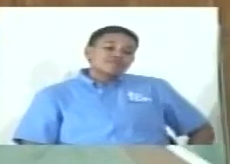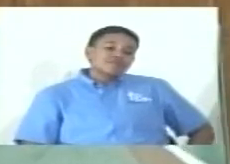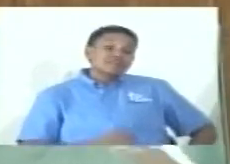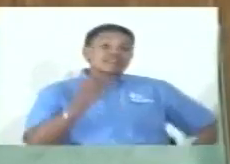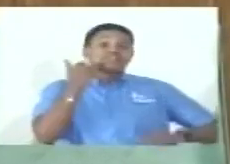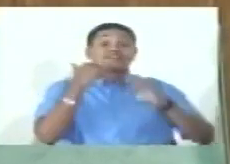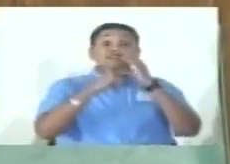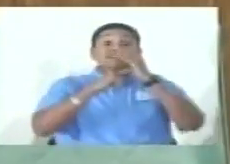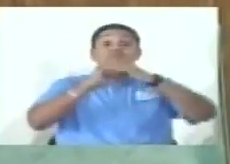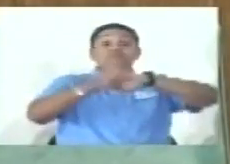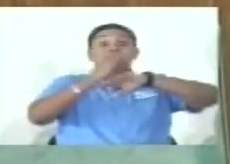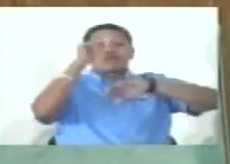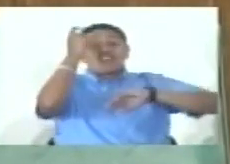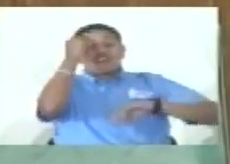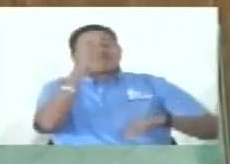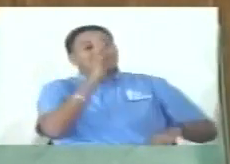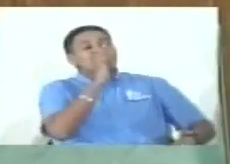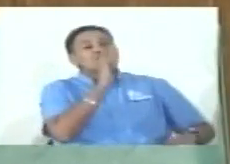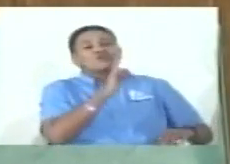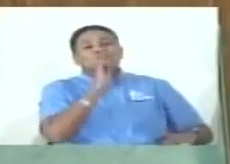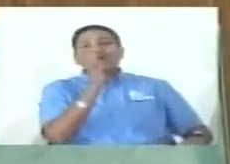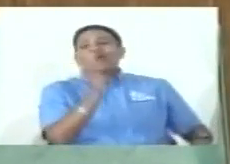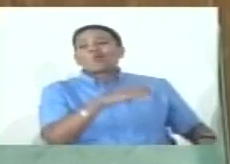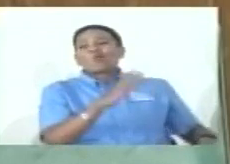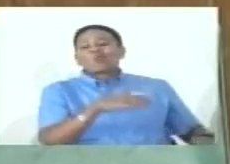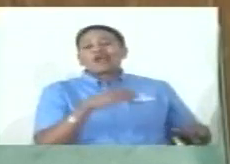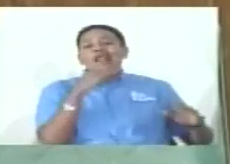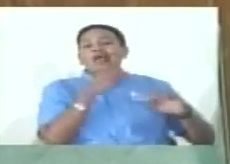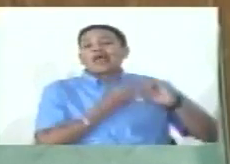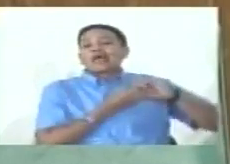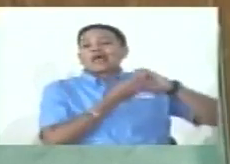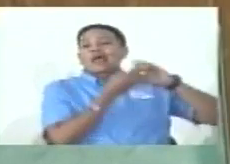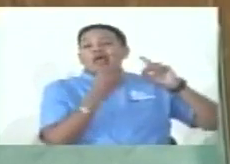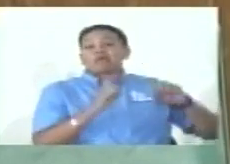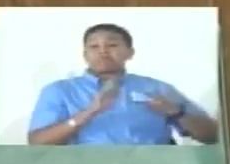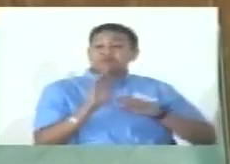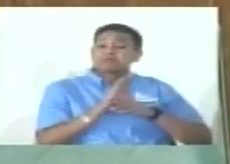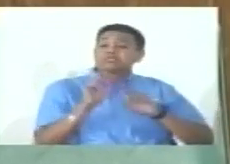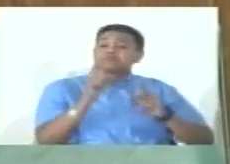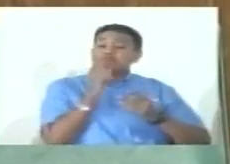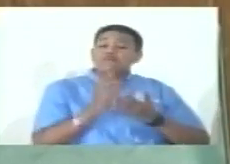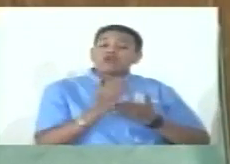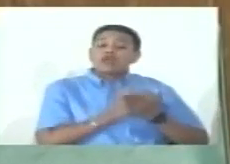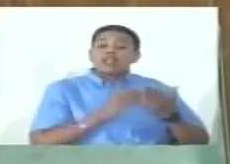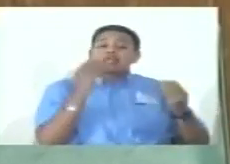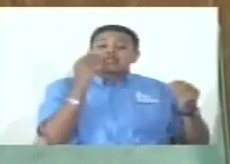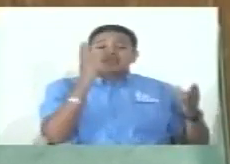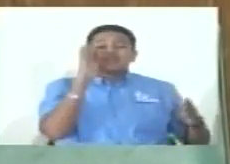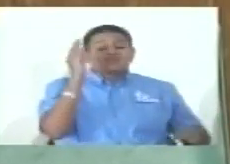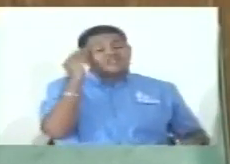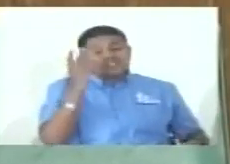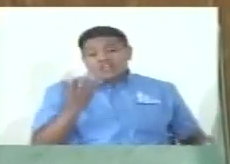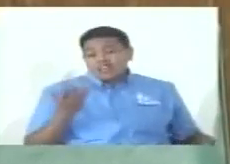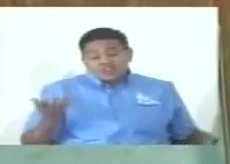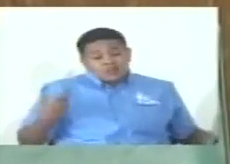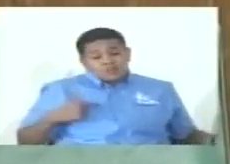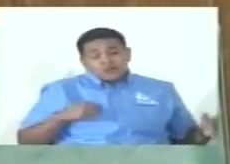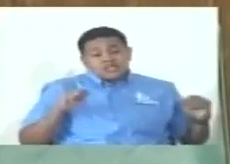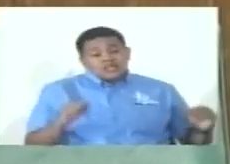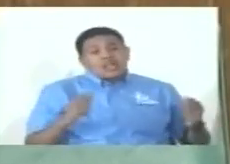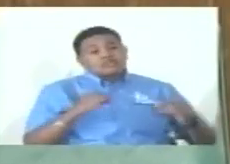not speak the truth, then business people, people who gather the data, will say, we can